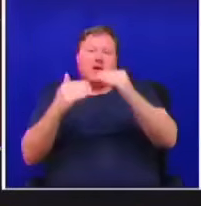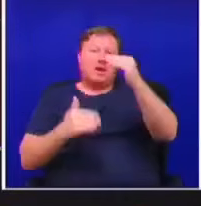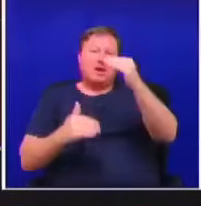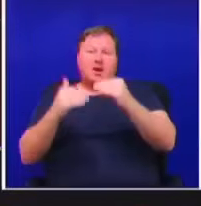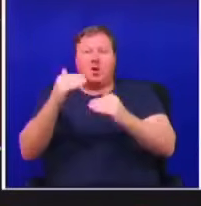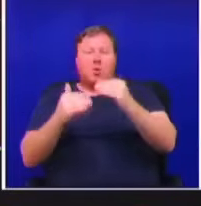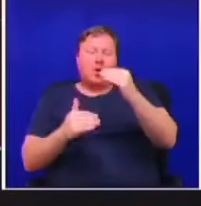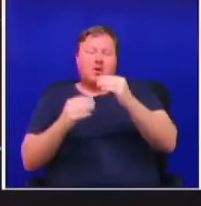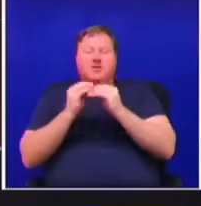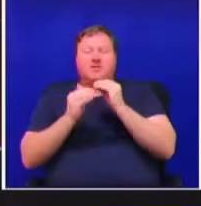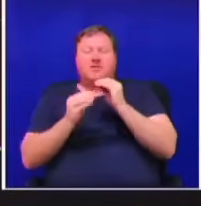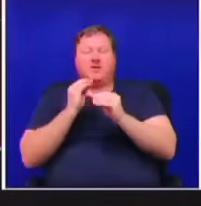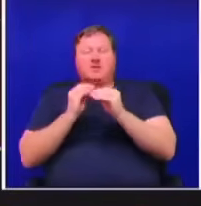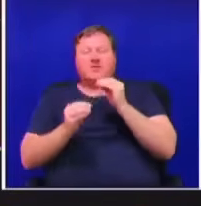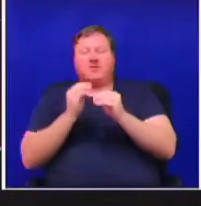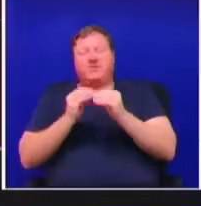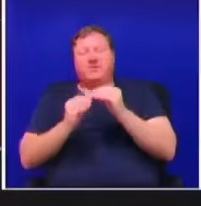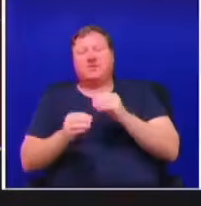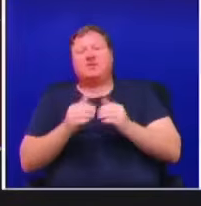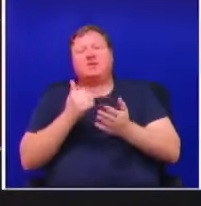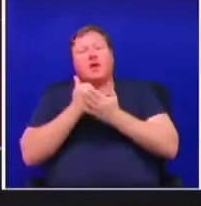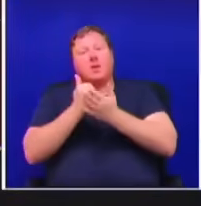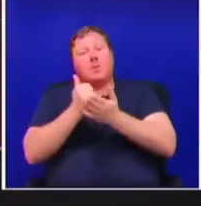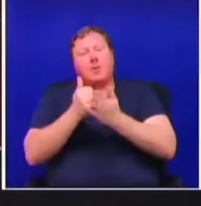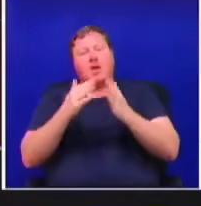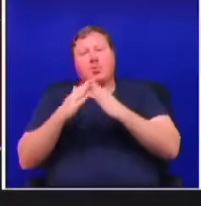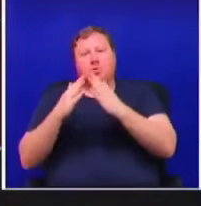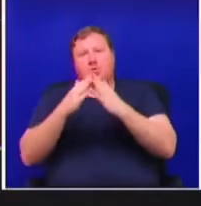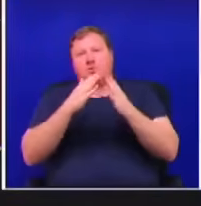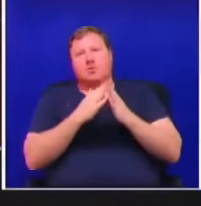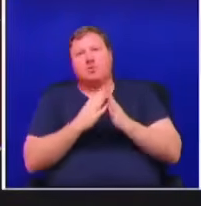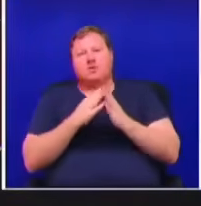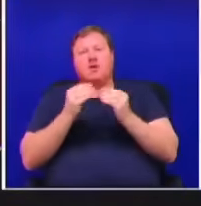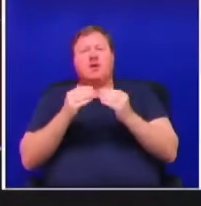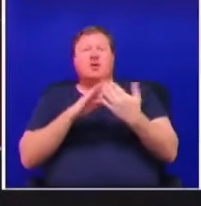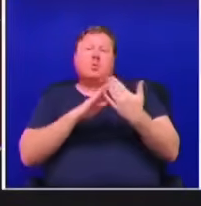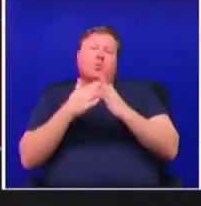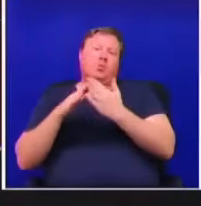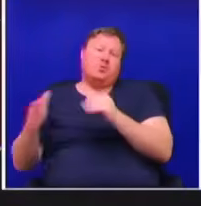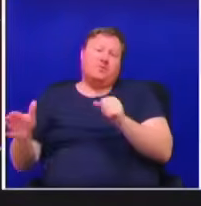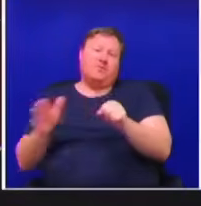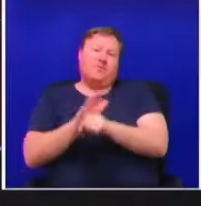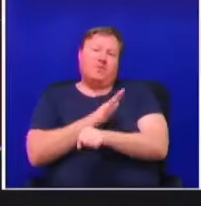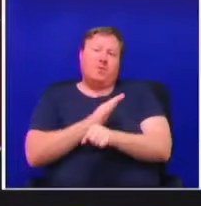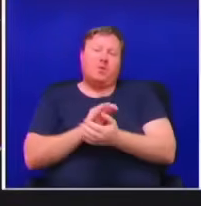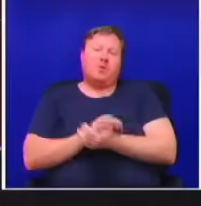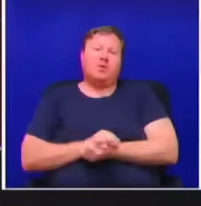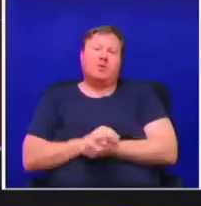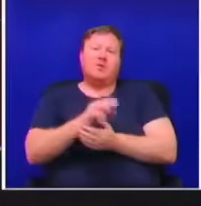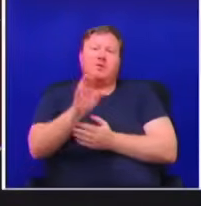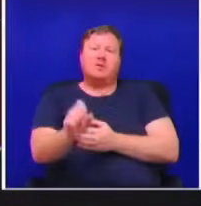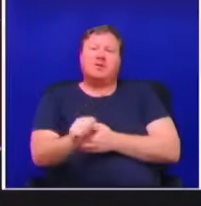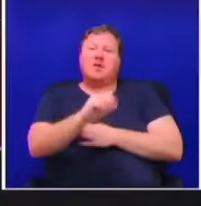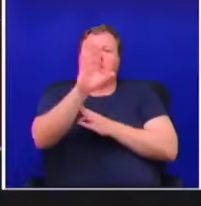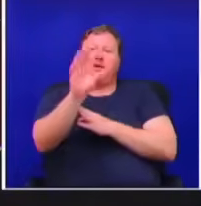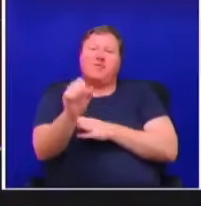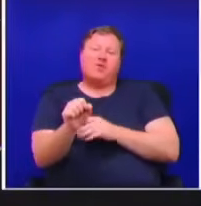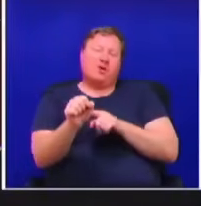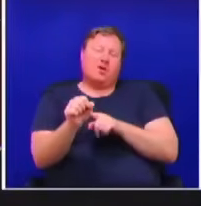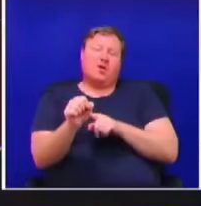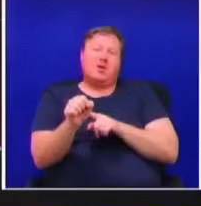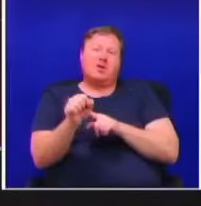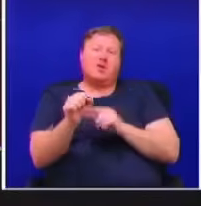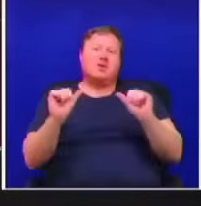builds resilience in households and communities as well. South Africa has a well-developed